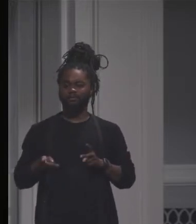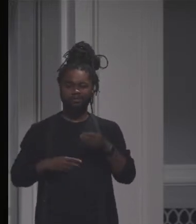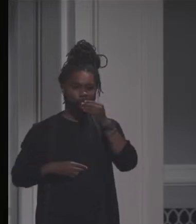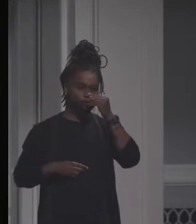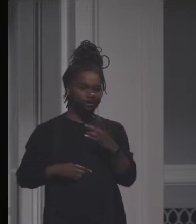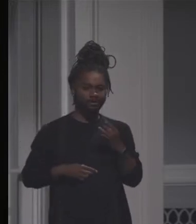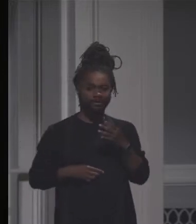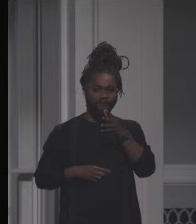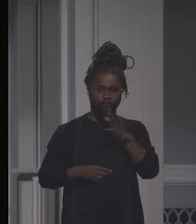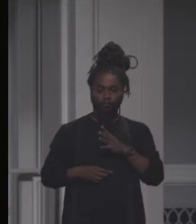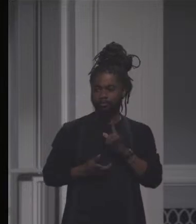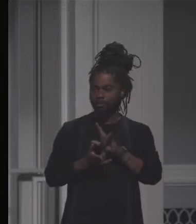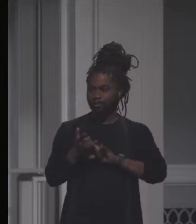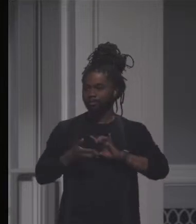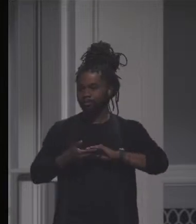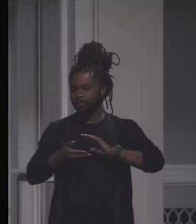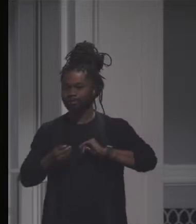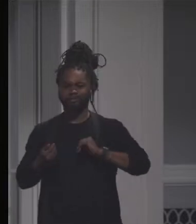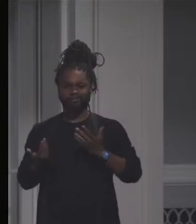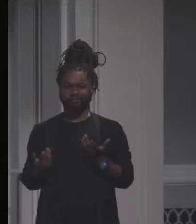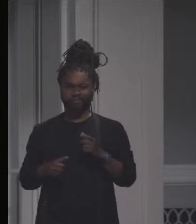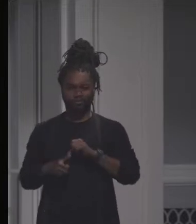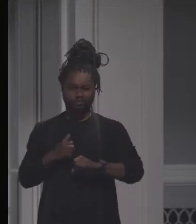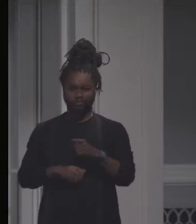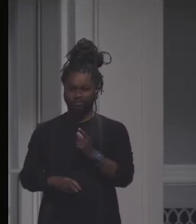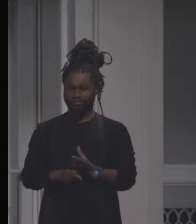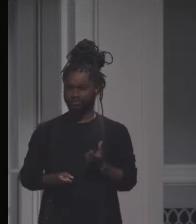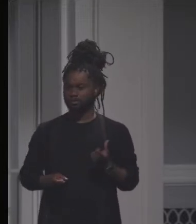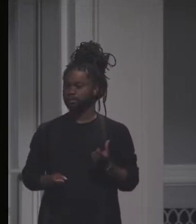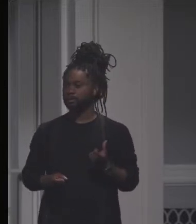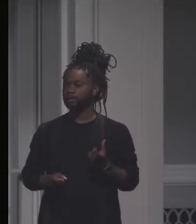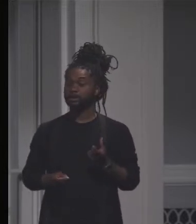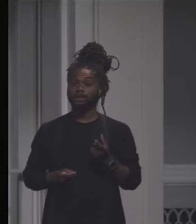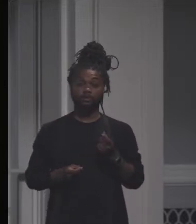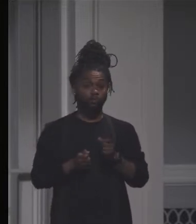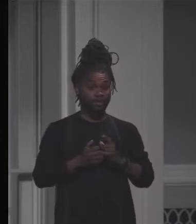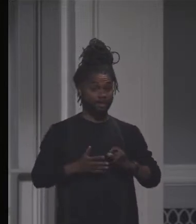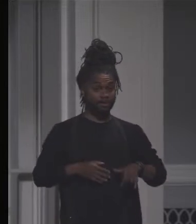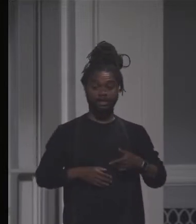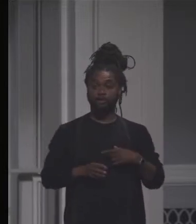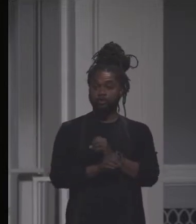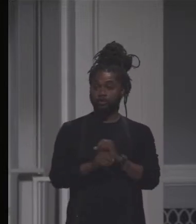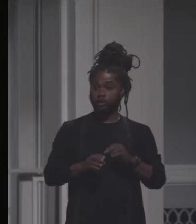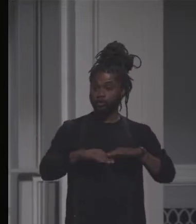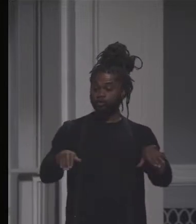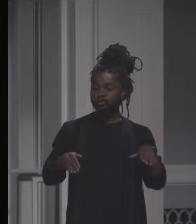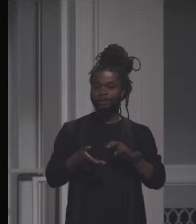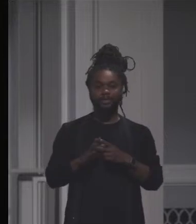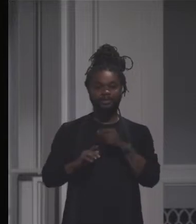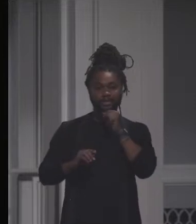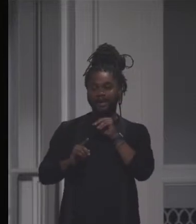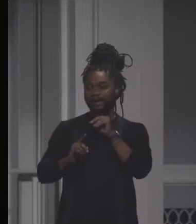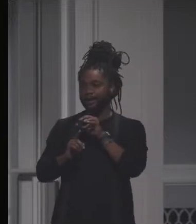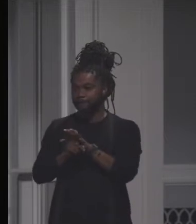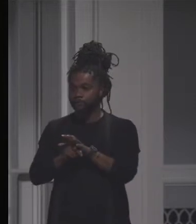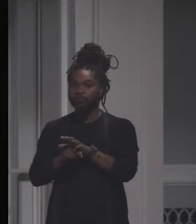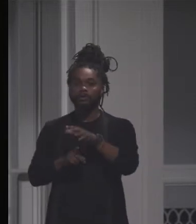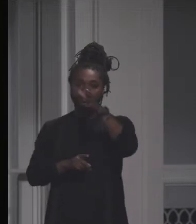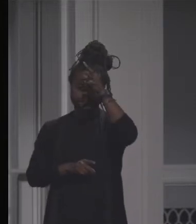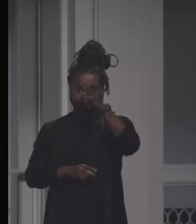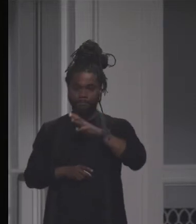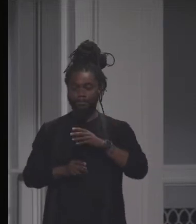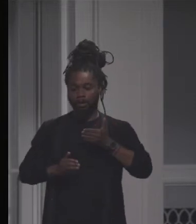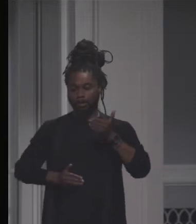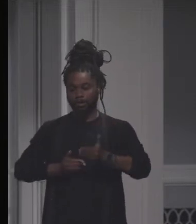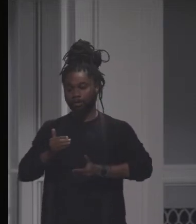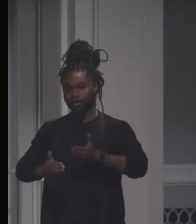other. After all, there could be no children, and so no influence on lines of succession. I also